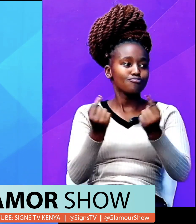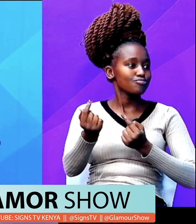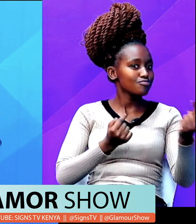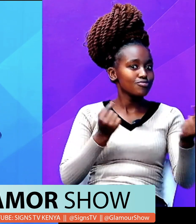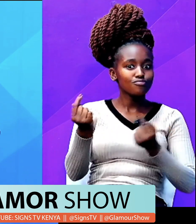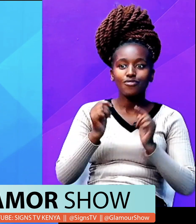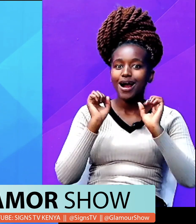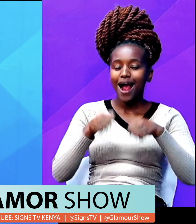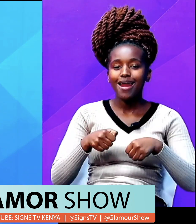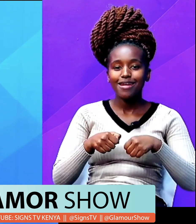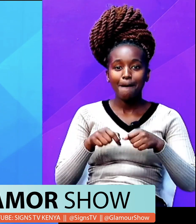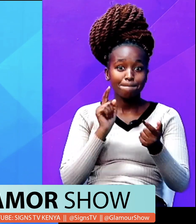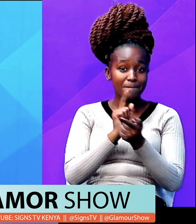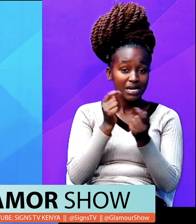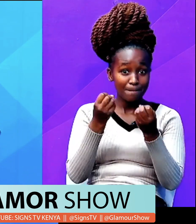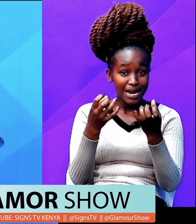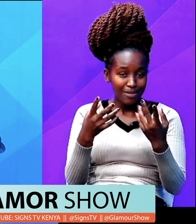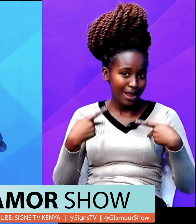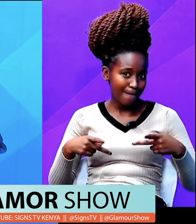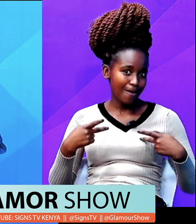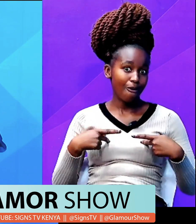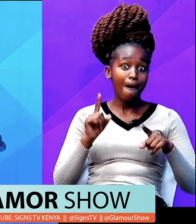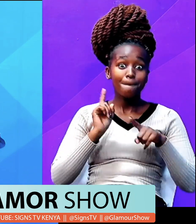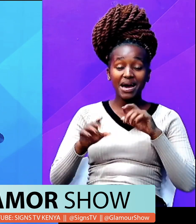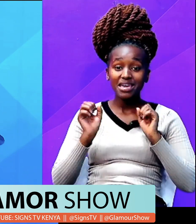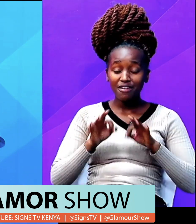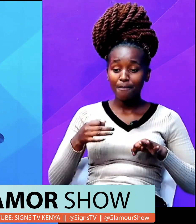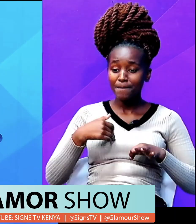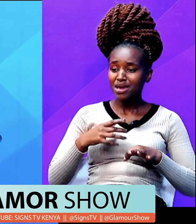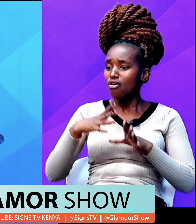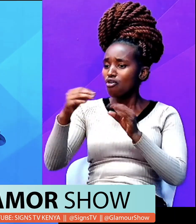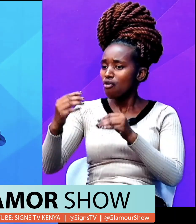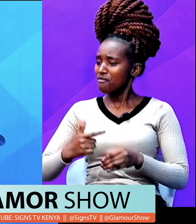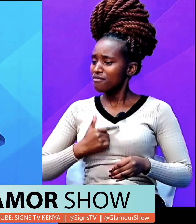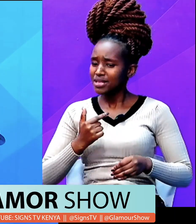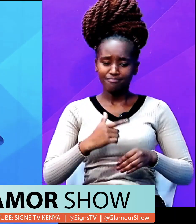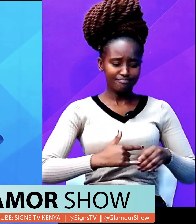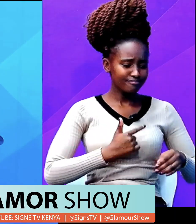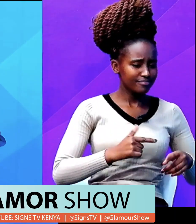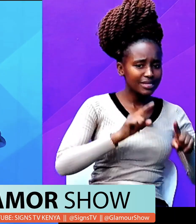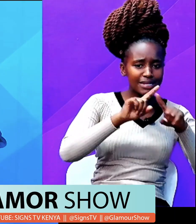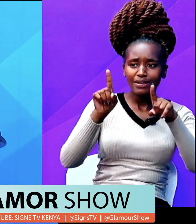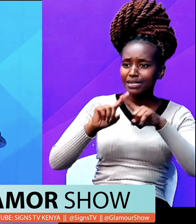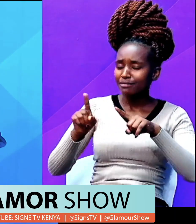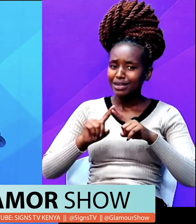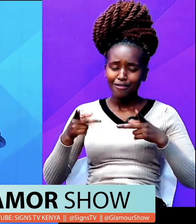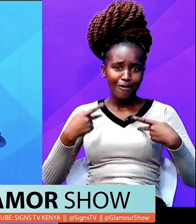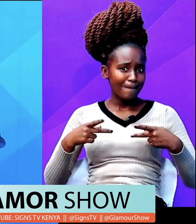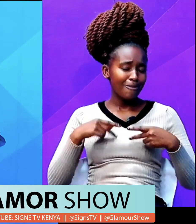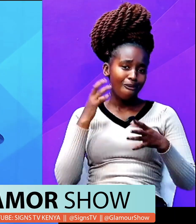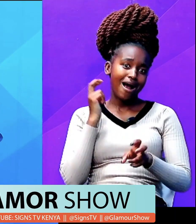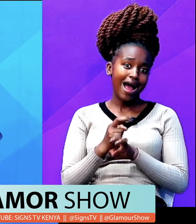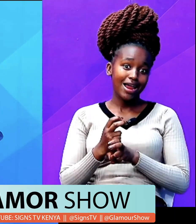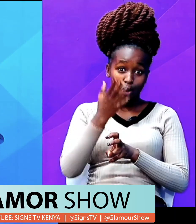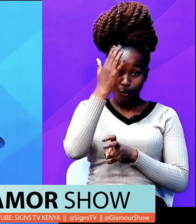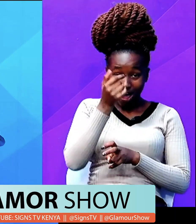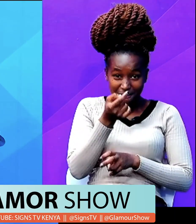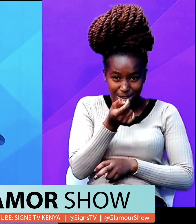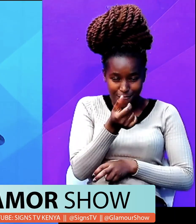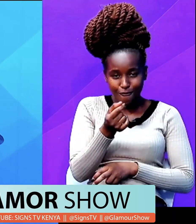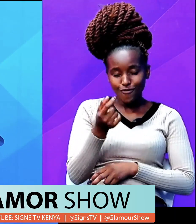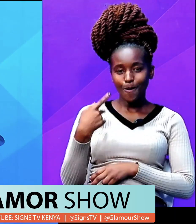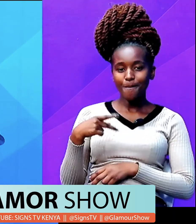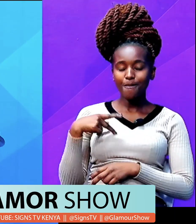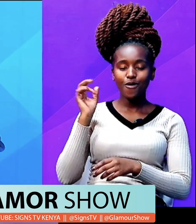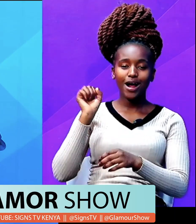was freelancing, that was quite a challenge for me. I would just work on just a few clients, but with a location,